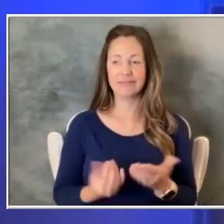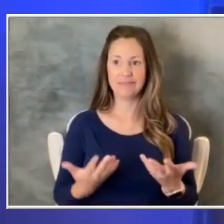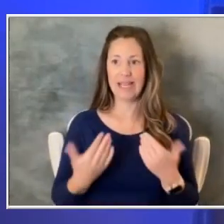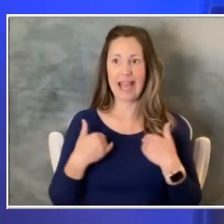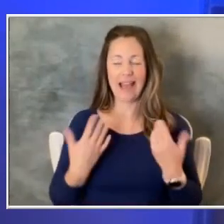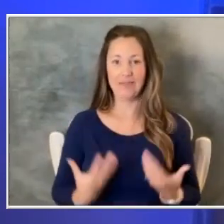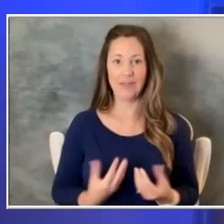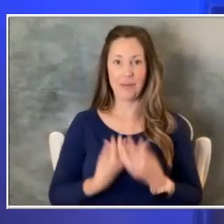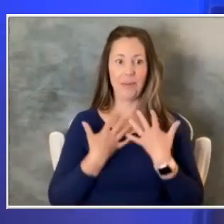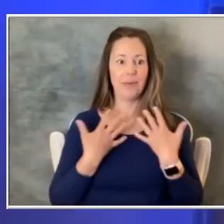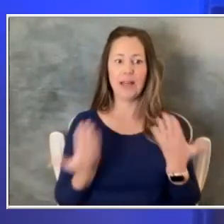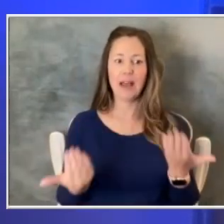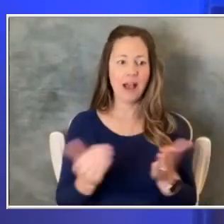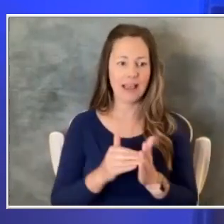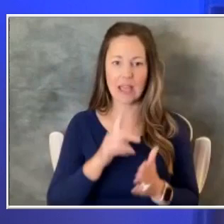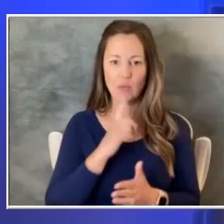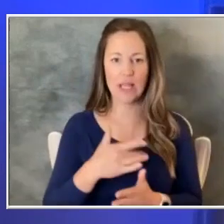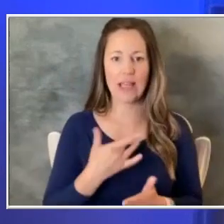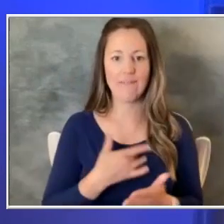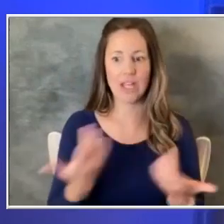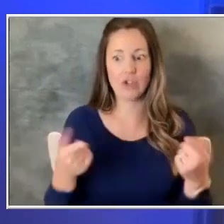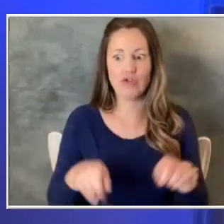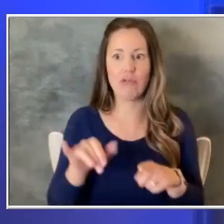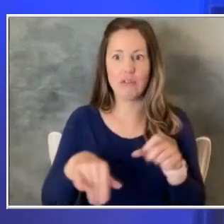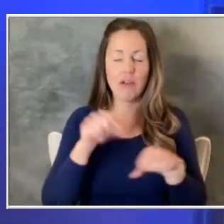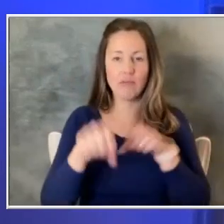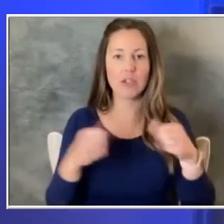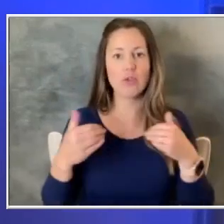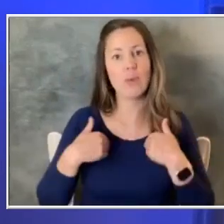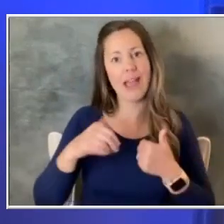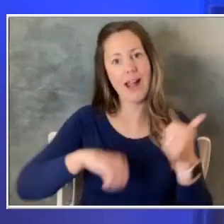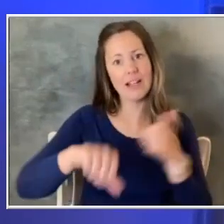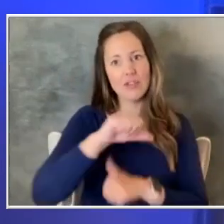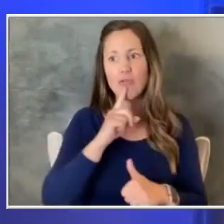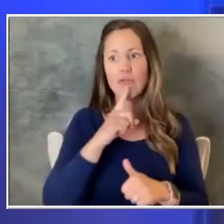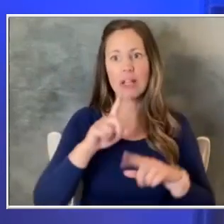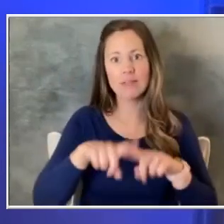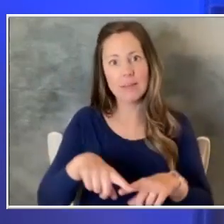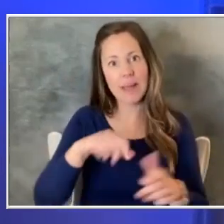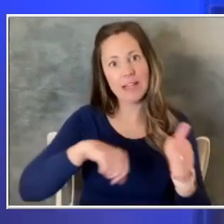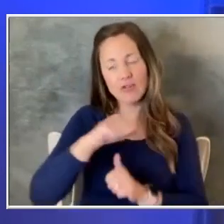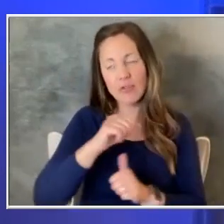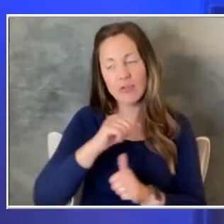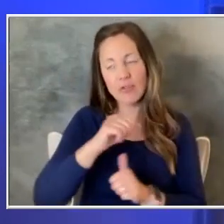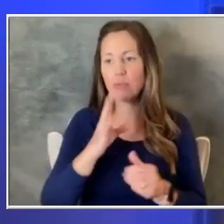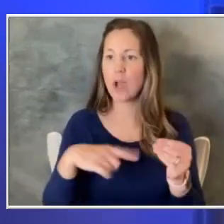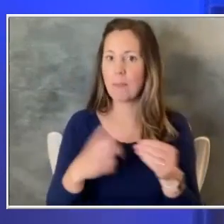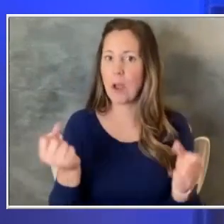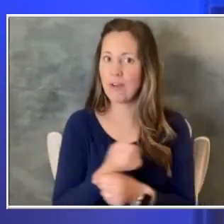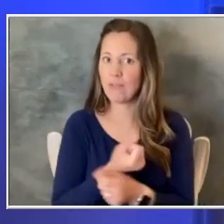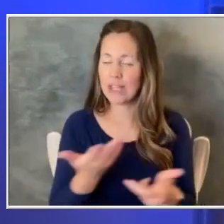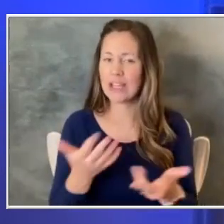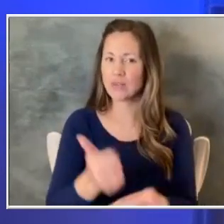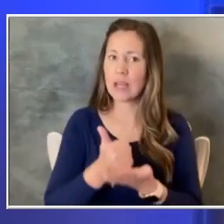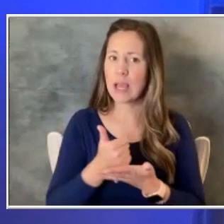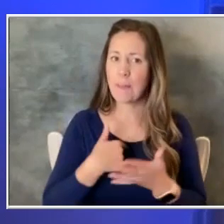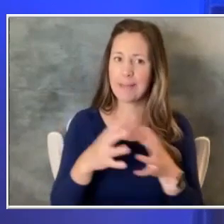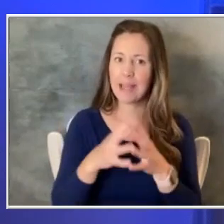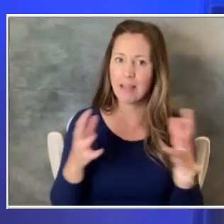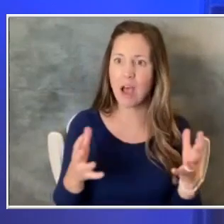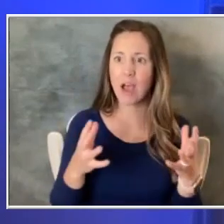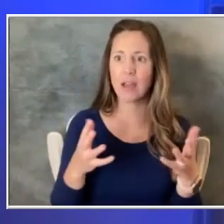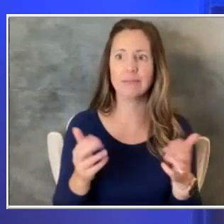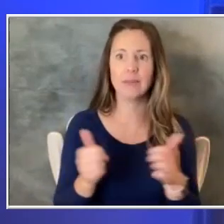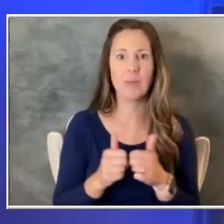other riders that were going through the same thing. So we had each other to really lean on and talk about those things. And so it helped me get over a lot of those